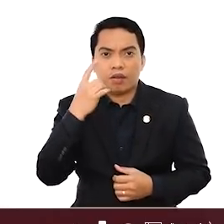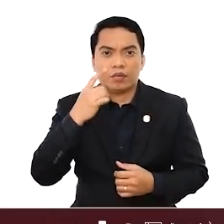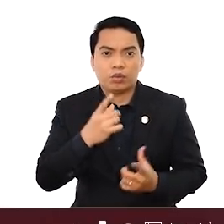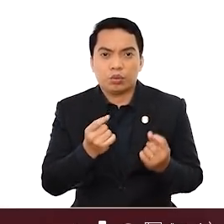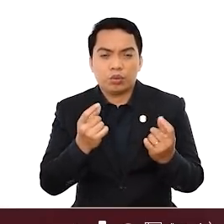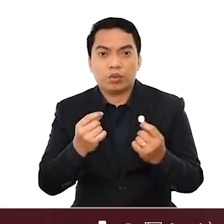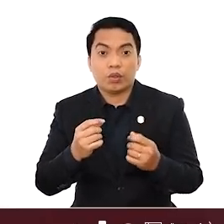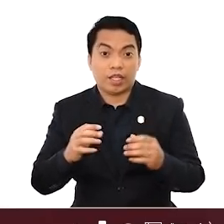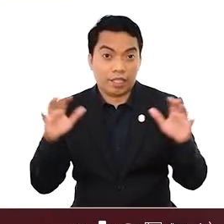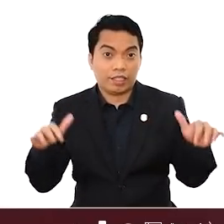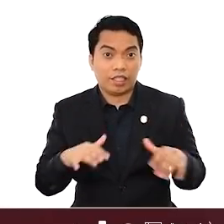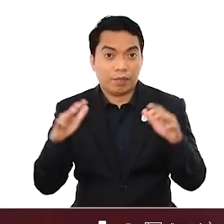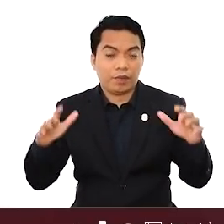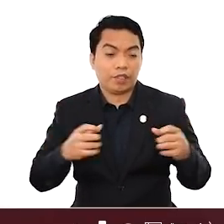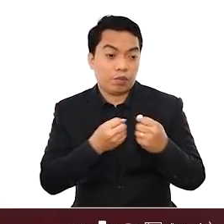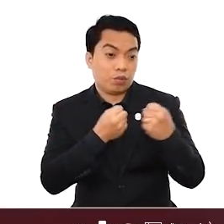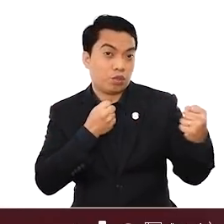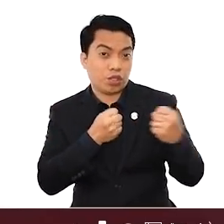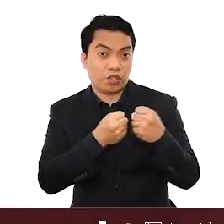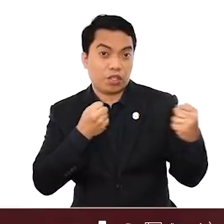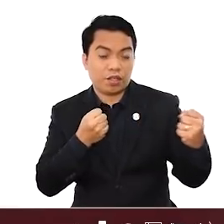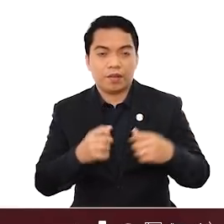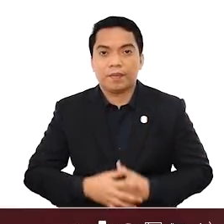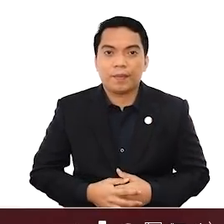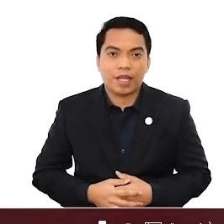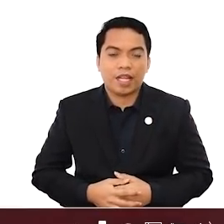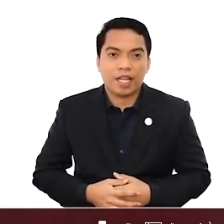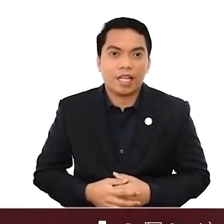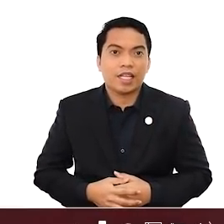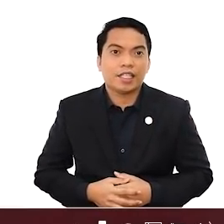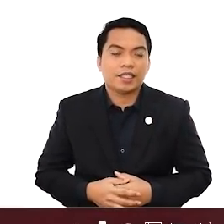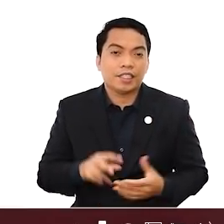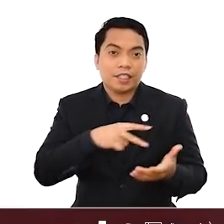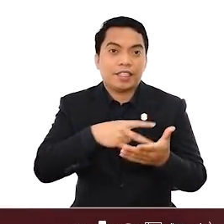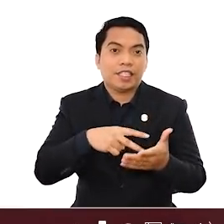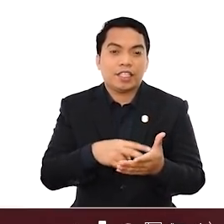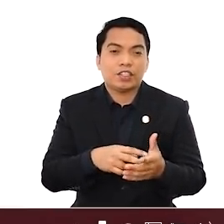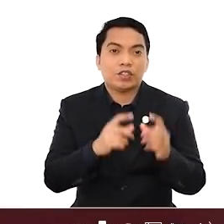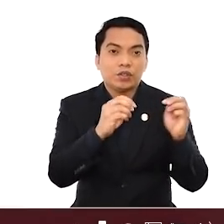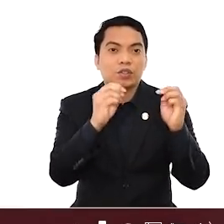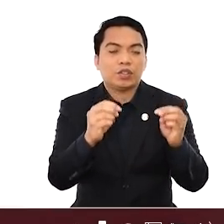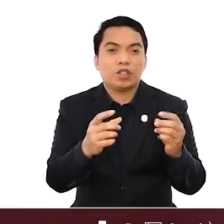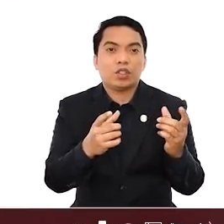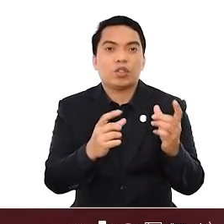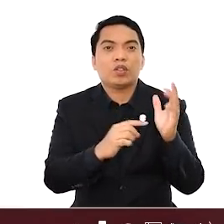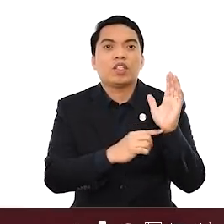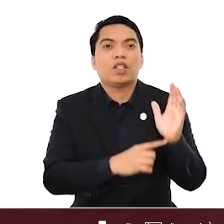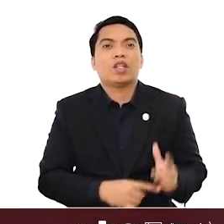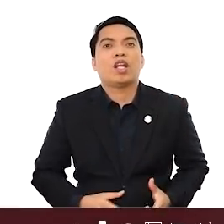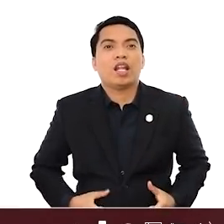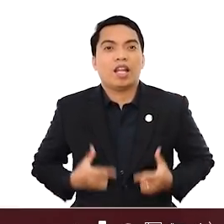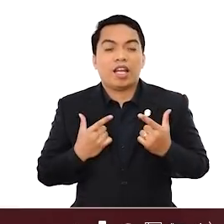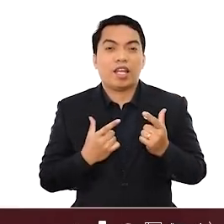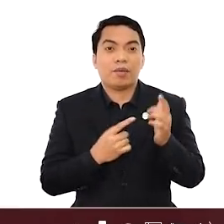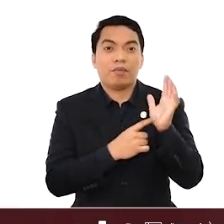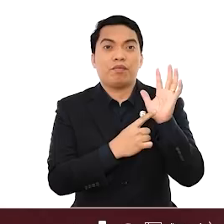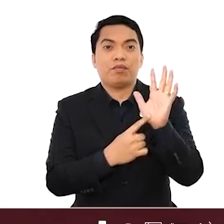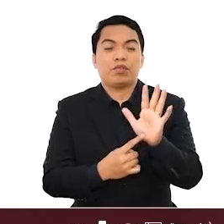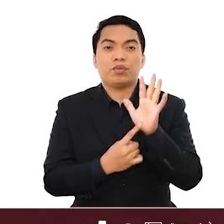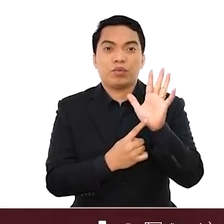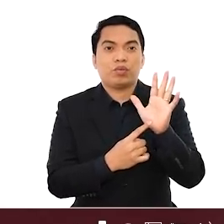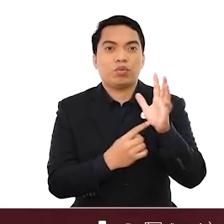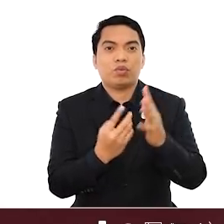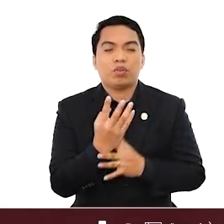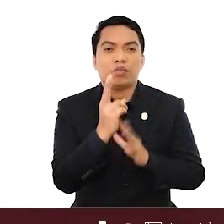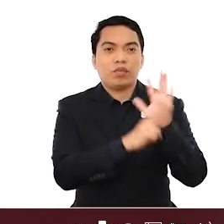muscles. Afterwards, the dance tutorial was presented live through video conferencing. Through this